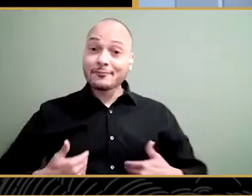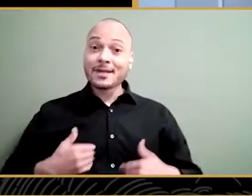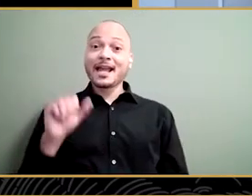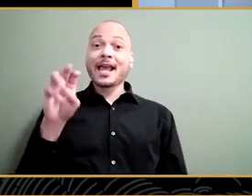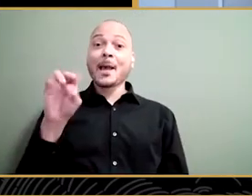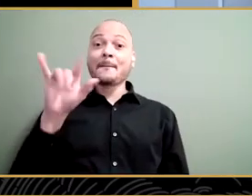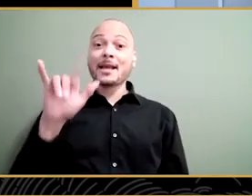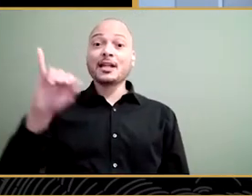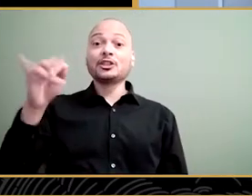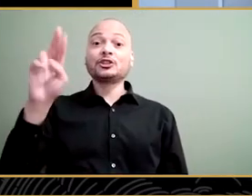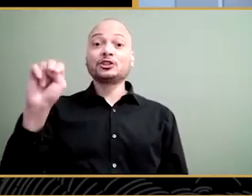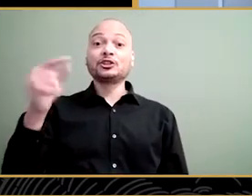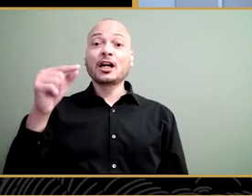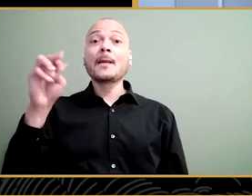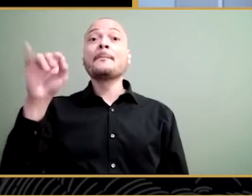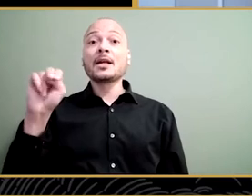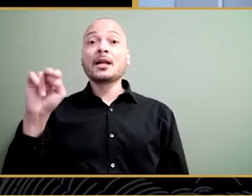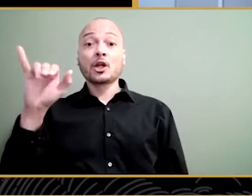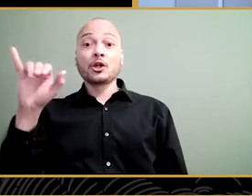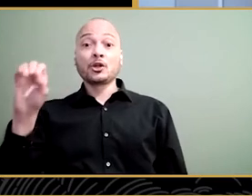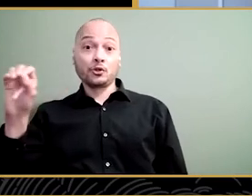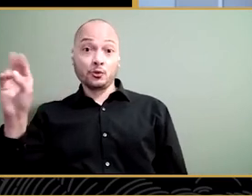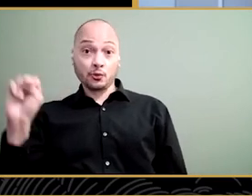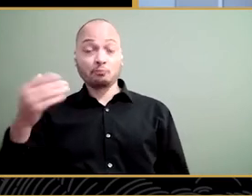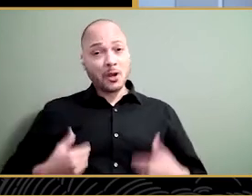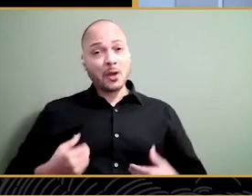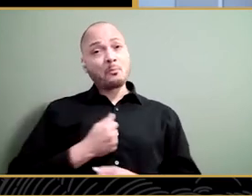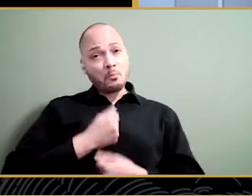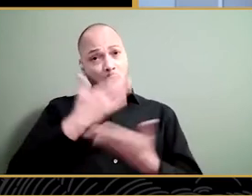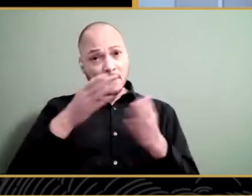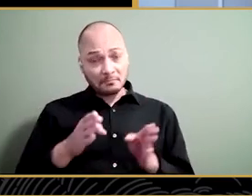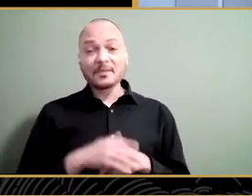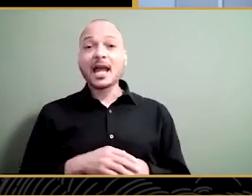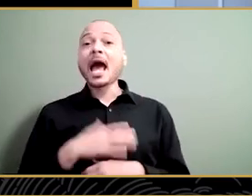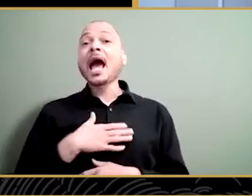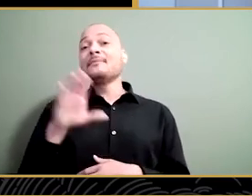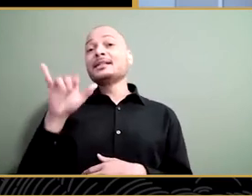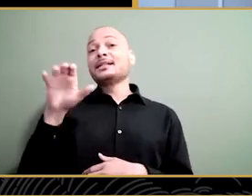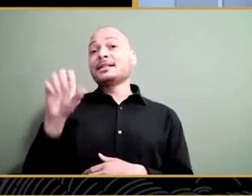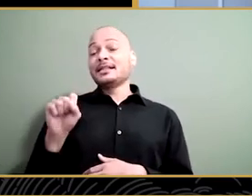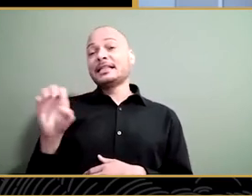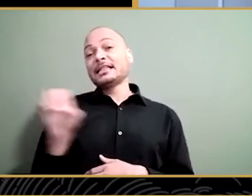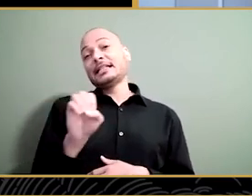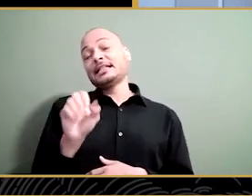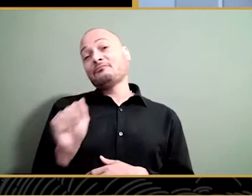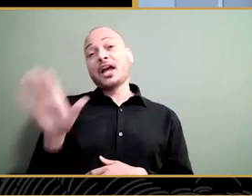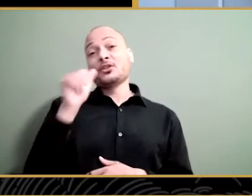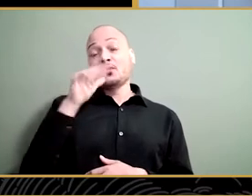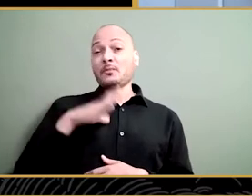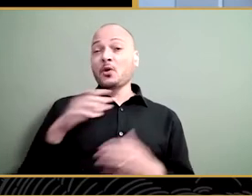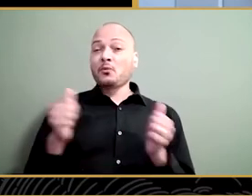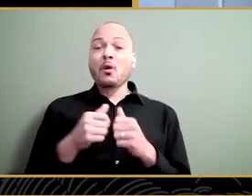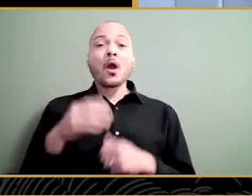Jung Min Yoon. I am a poet. I am a cisgender East Asian woman with long brown